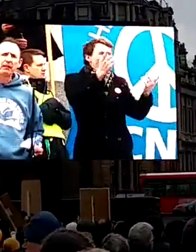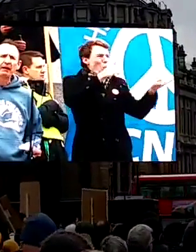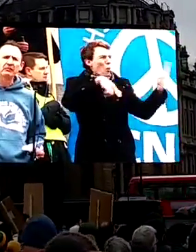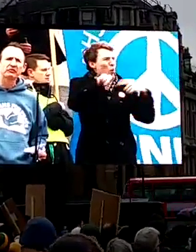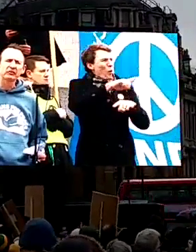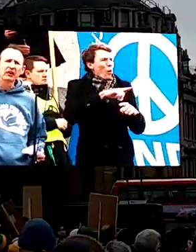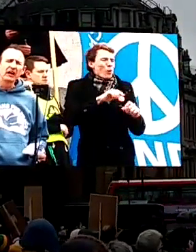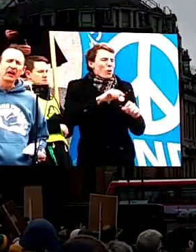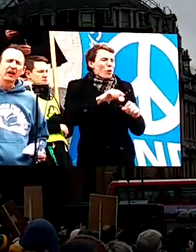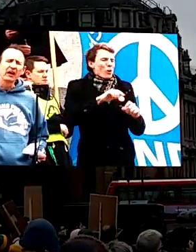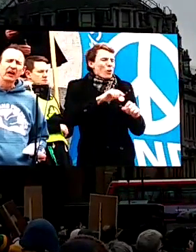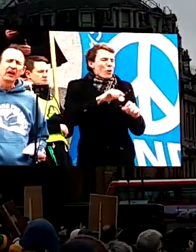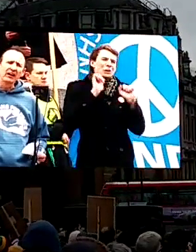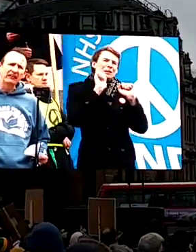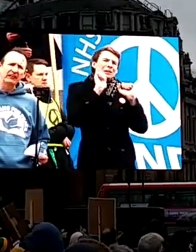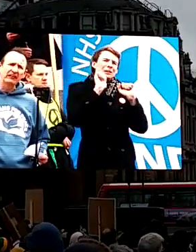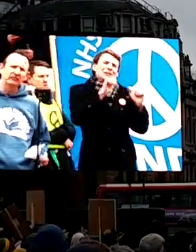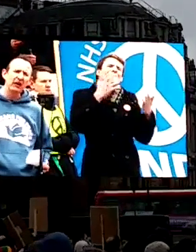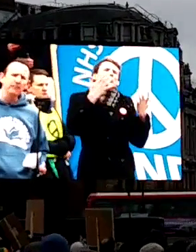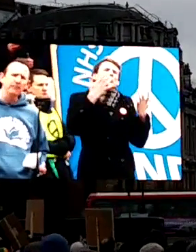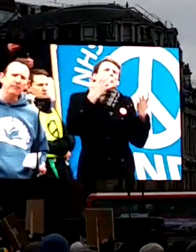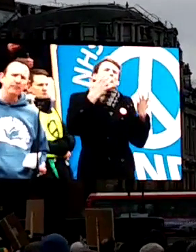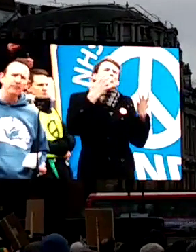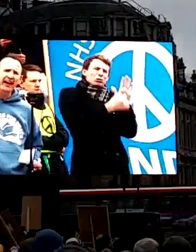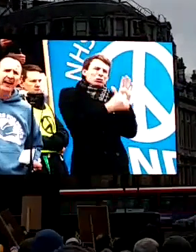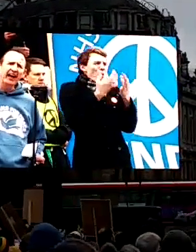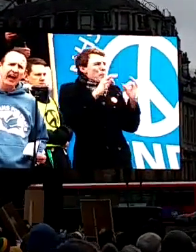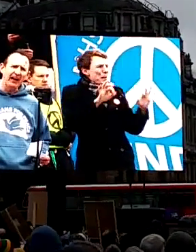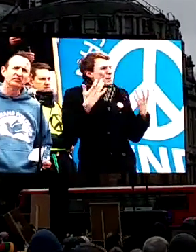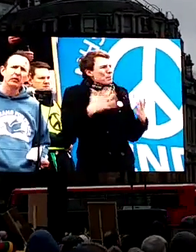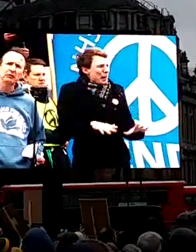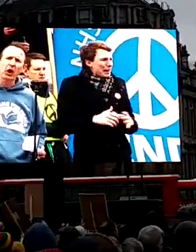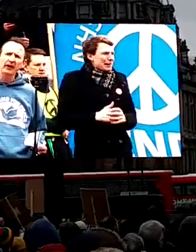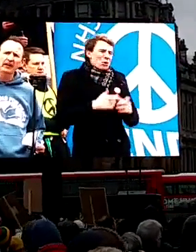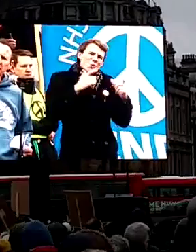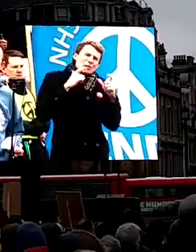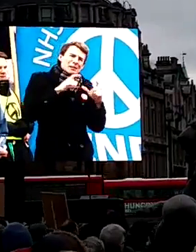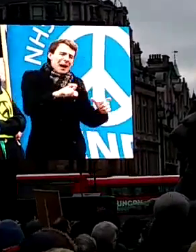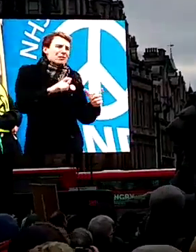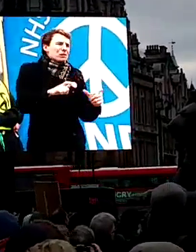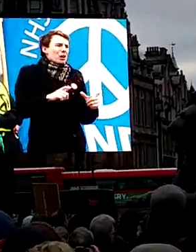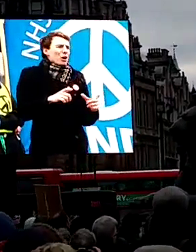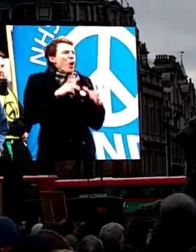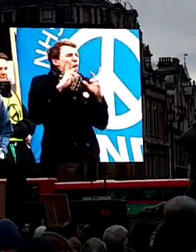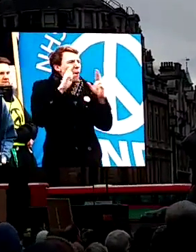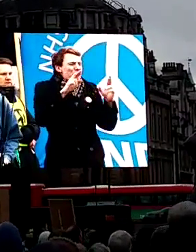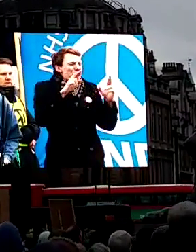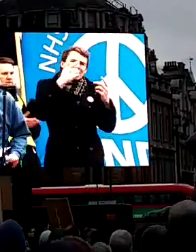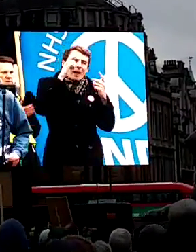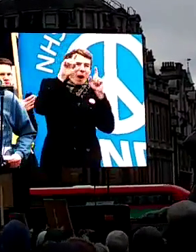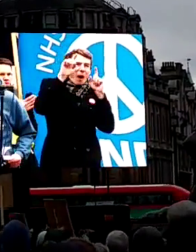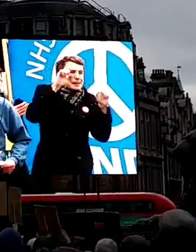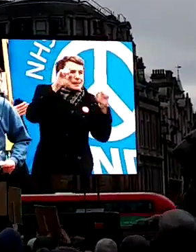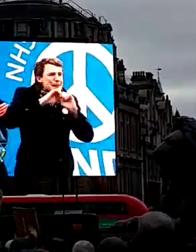please be in peace. Let's keep on doing it, let's hope the idea spreads. Thank you.